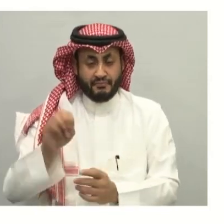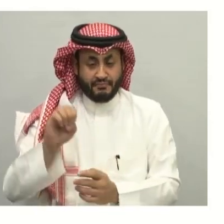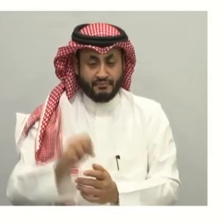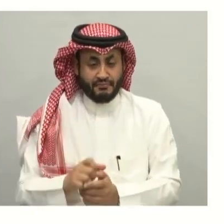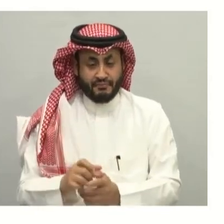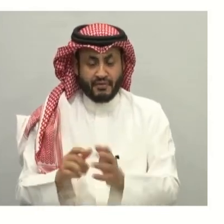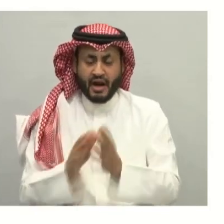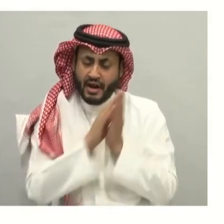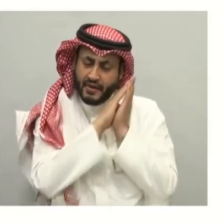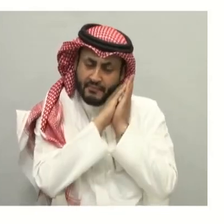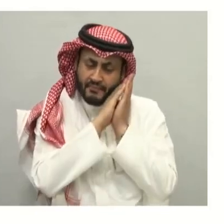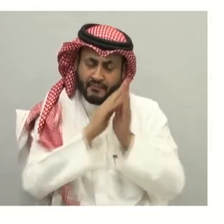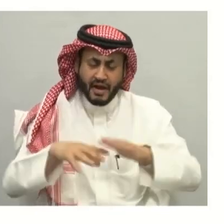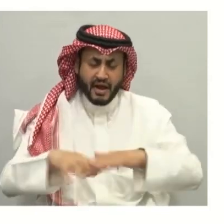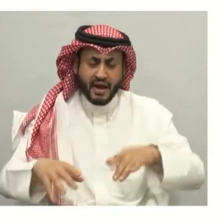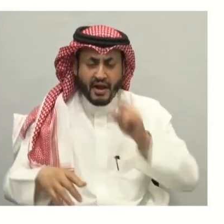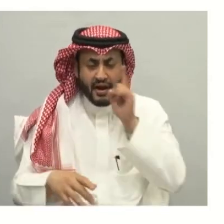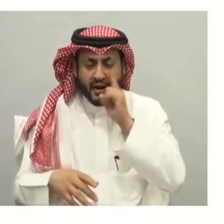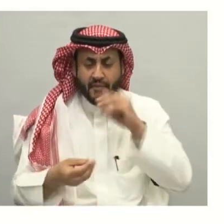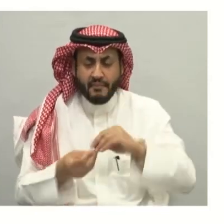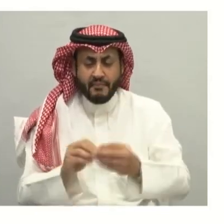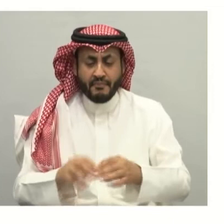is sleeping on the yellow.